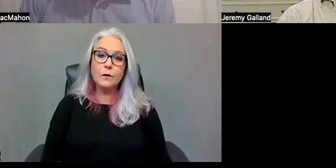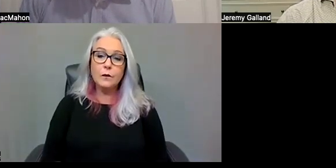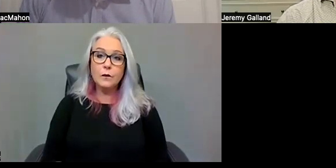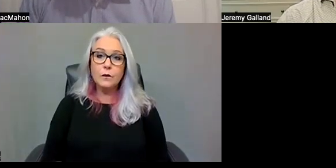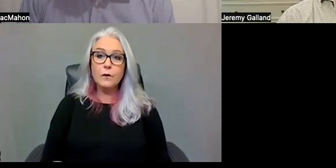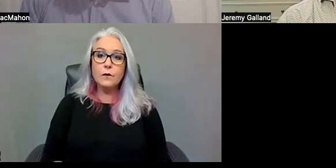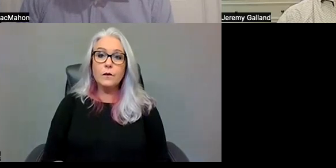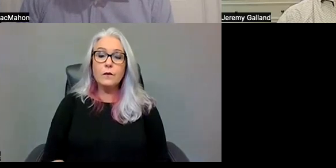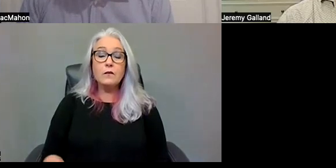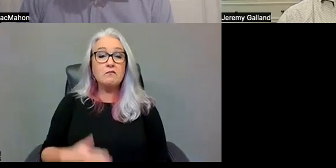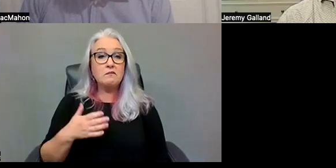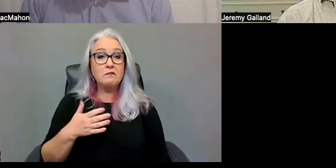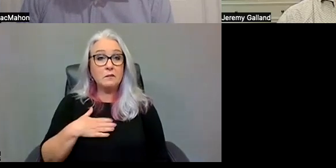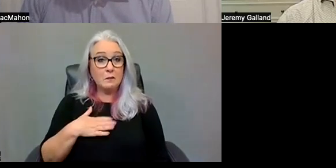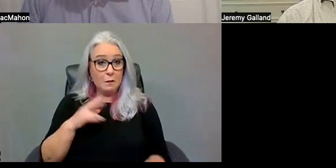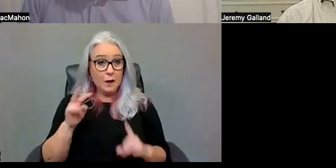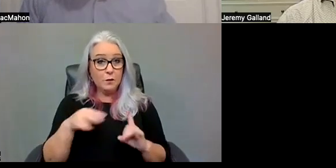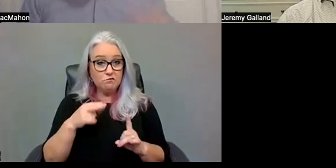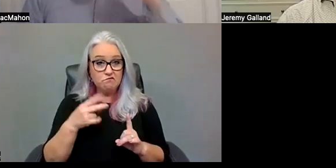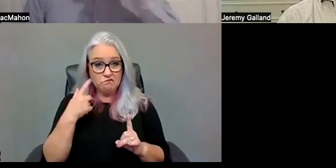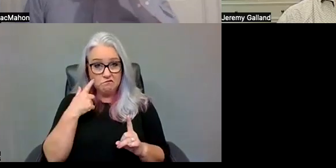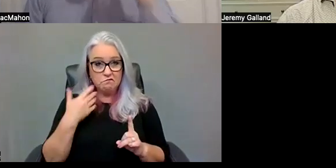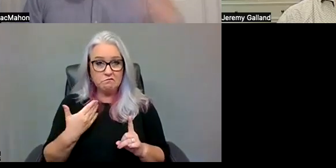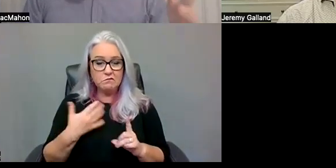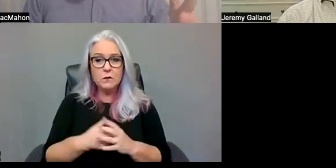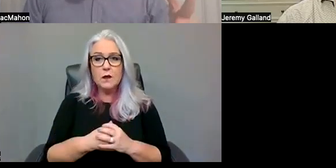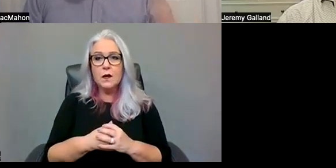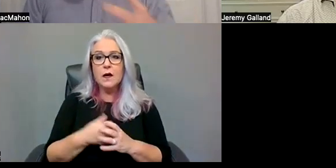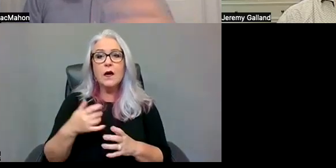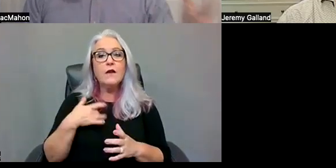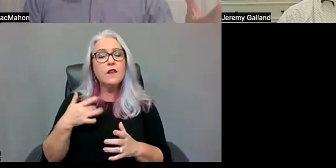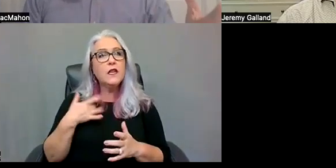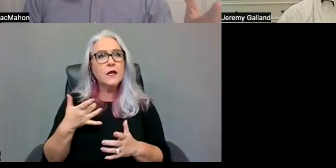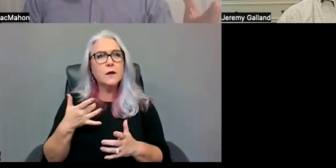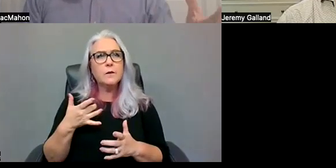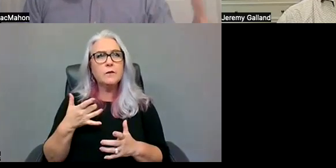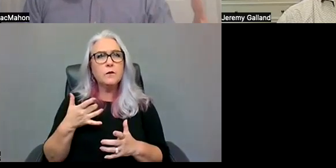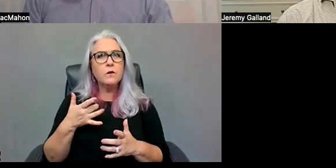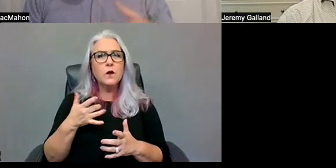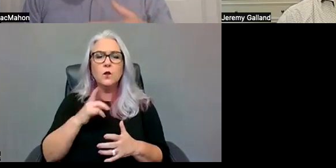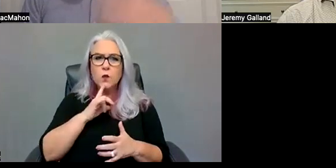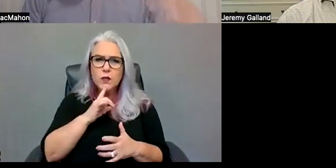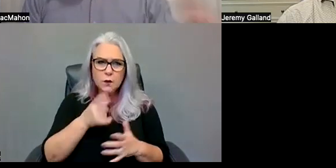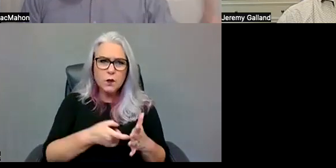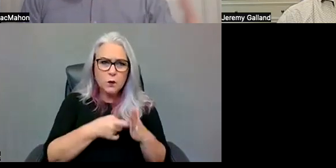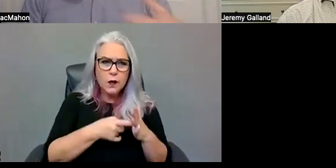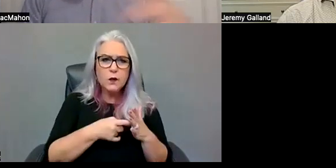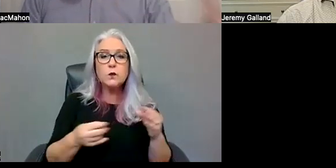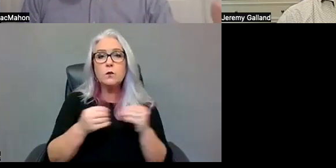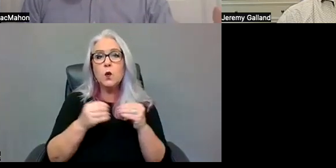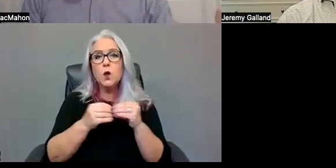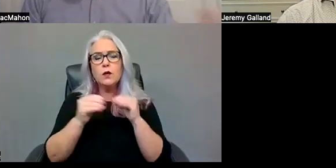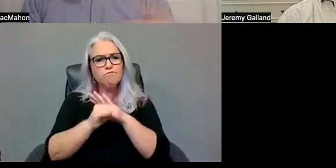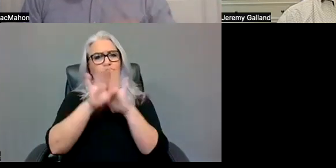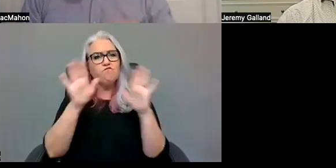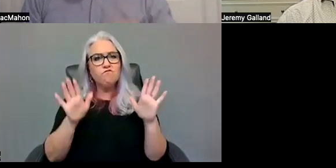My view is that I think there is a need for greater transparency in the district. Exactly what form